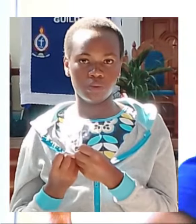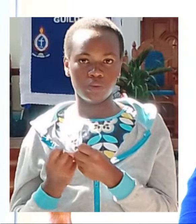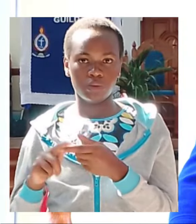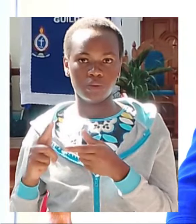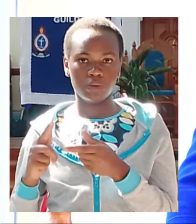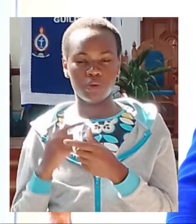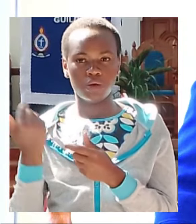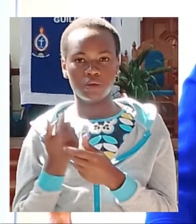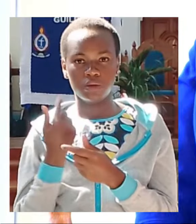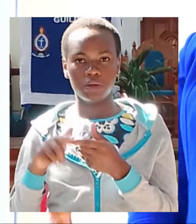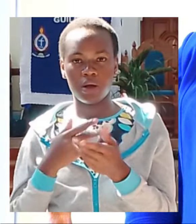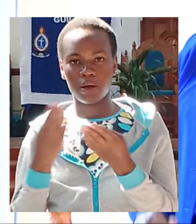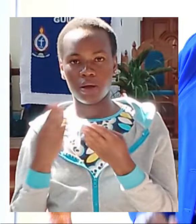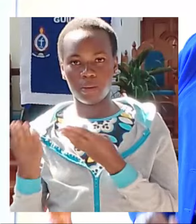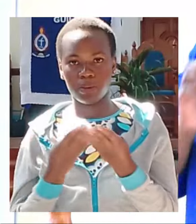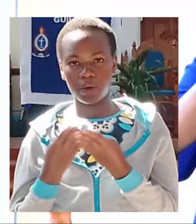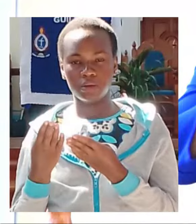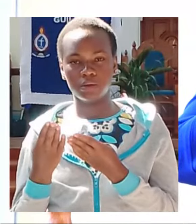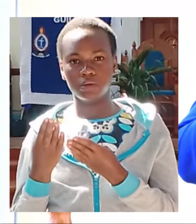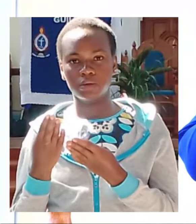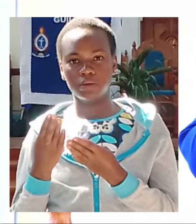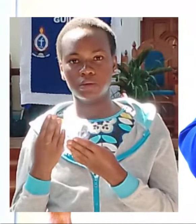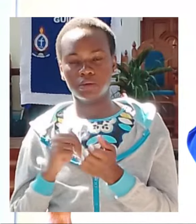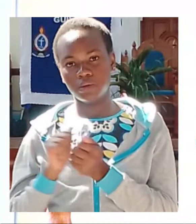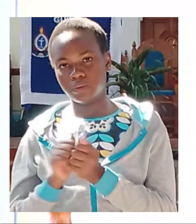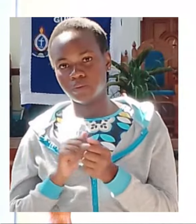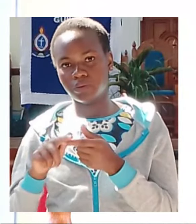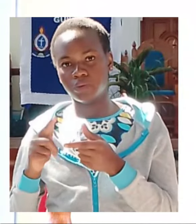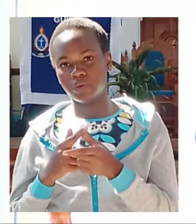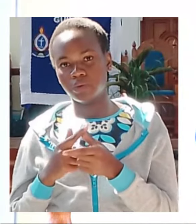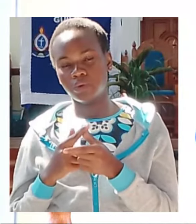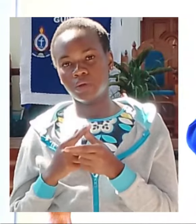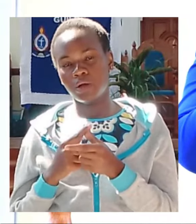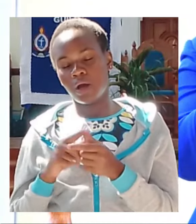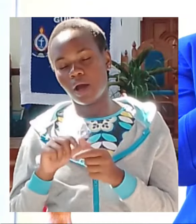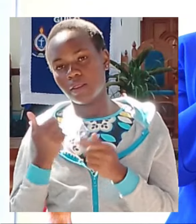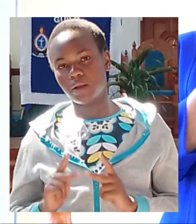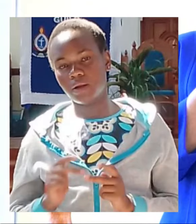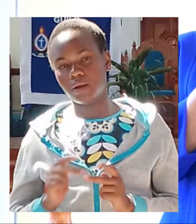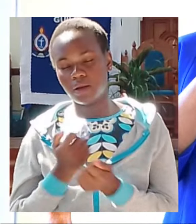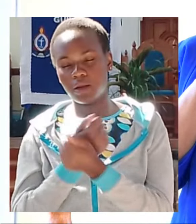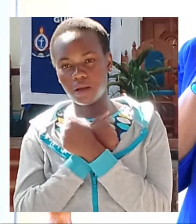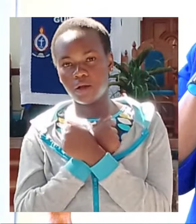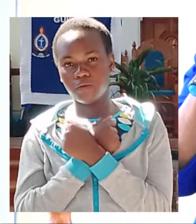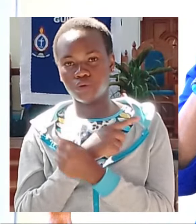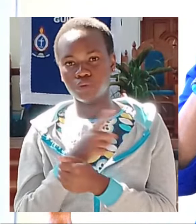you're left alone, when the business is crumbled, when you're betrayed by the ones that you loved so